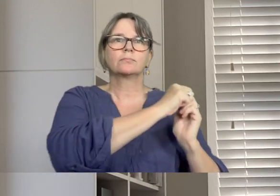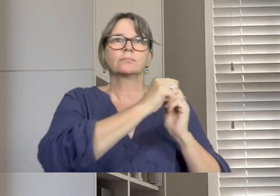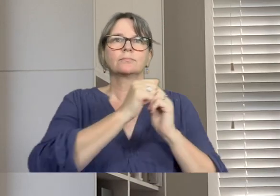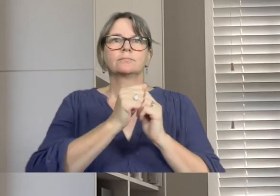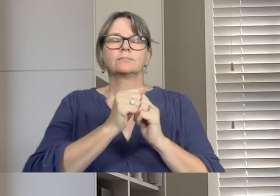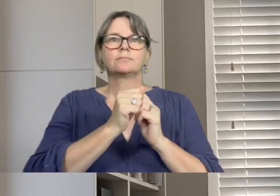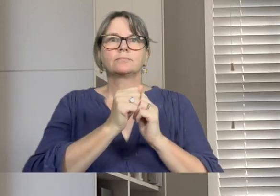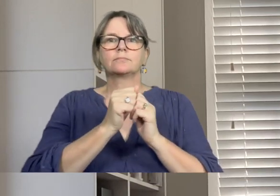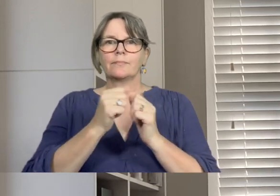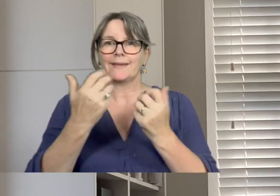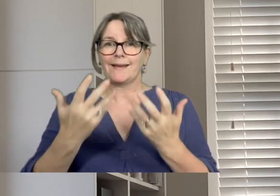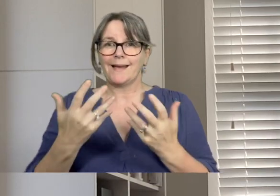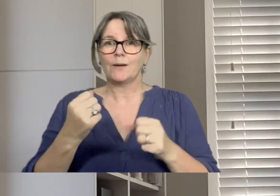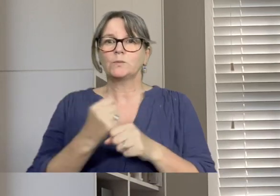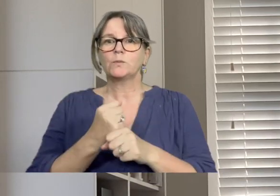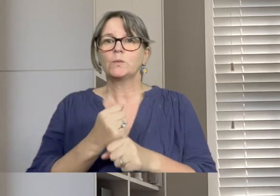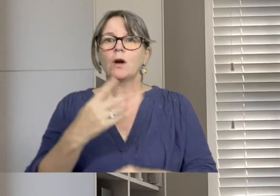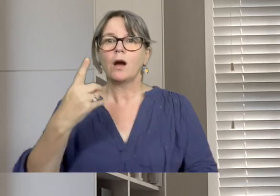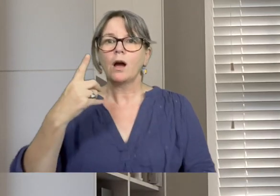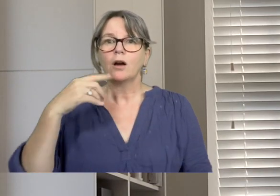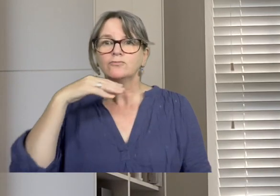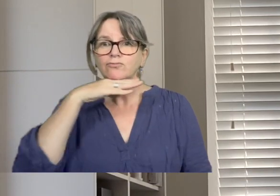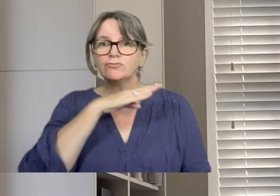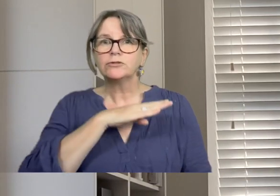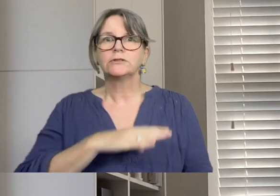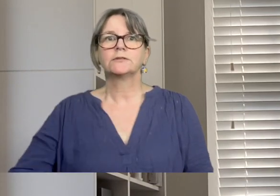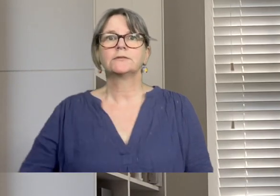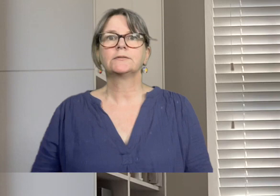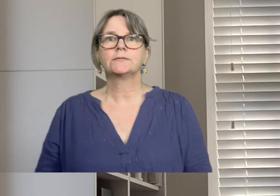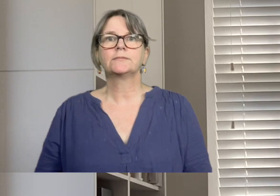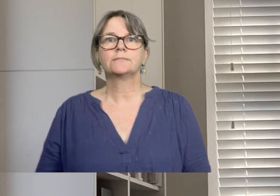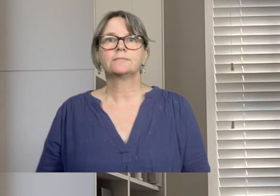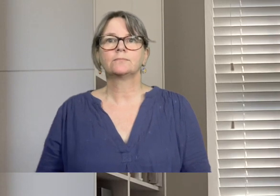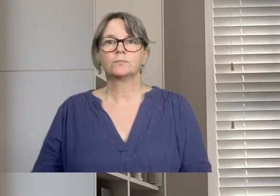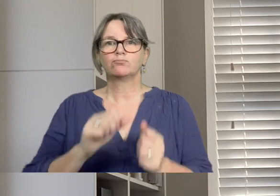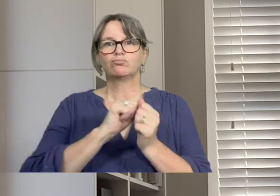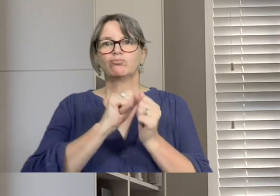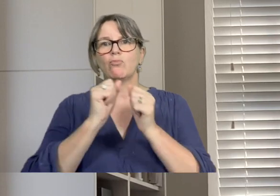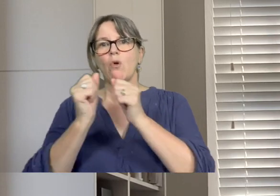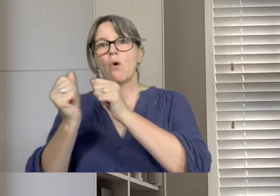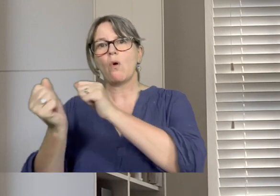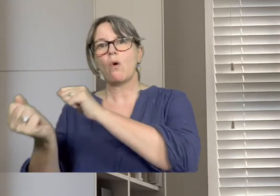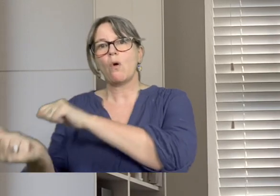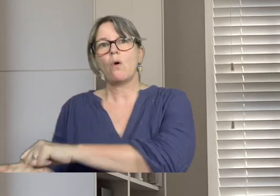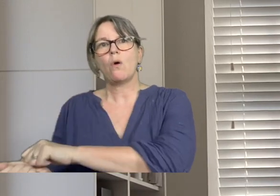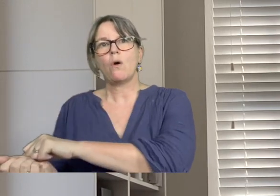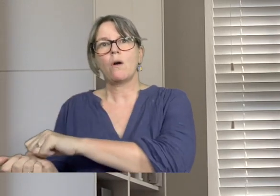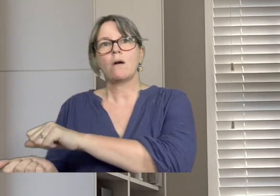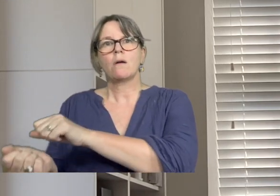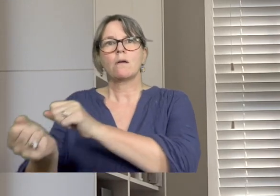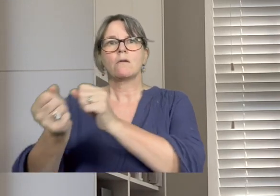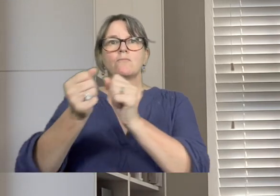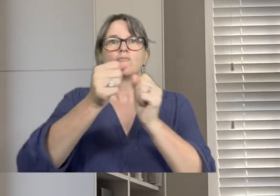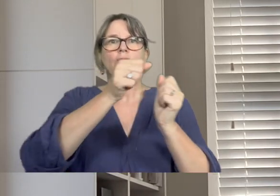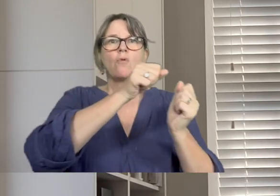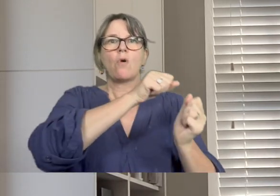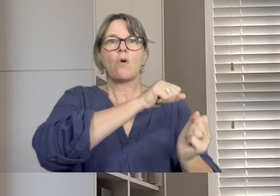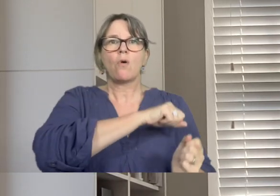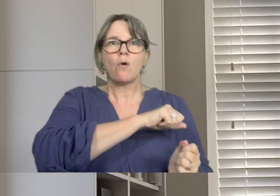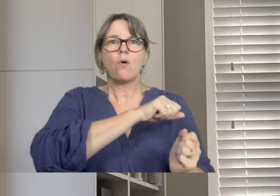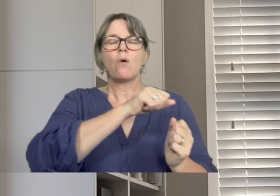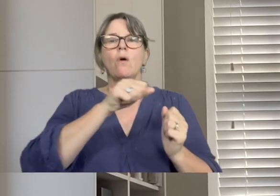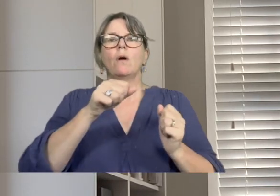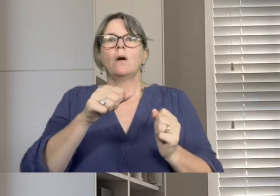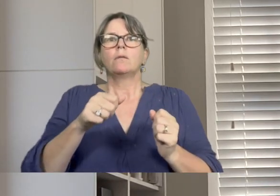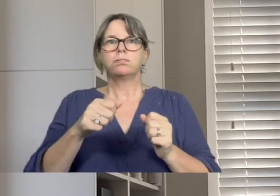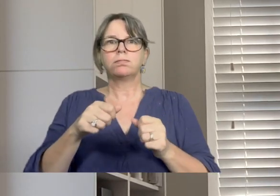them. I'm obviously not watching. So we're going to rock from side to side, give that centre a bit of a little moment to